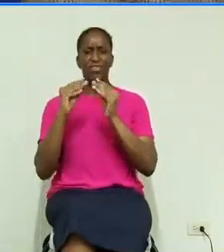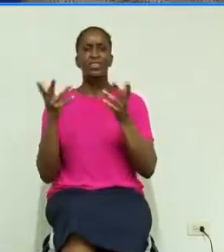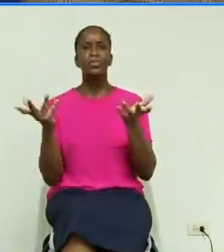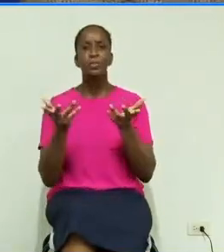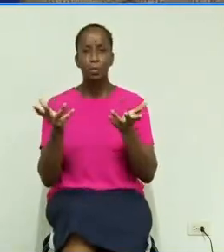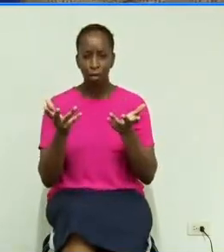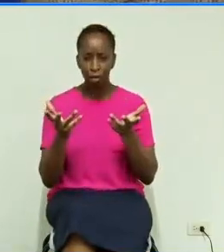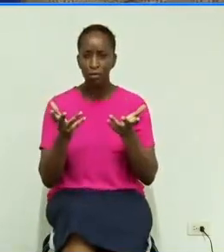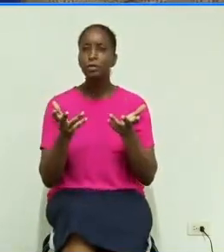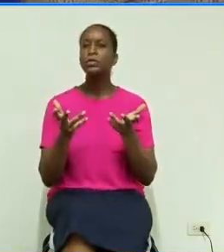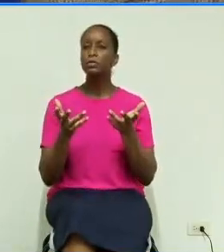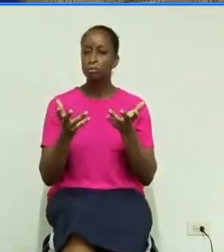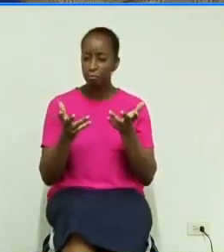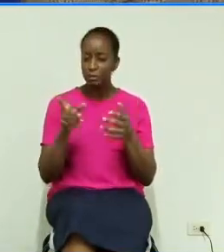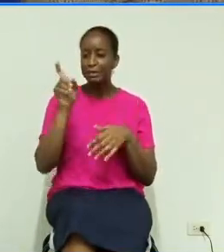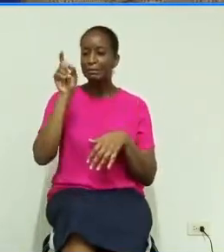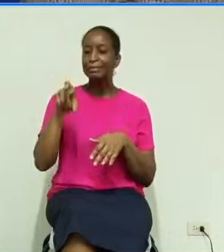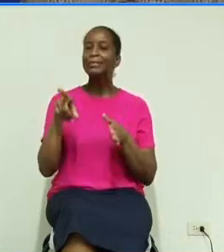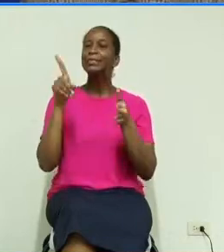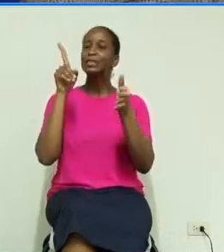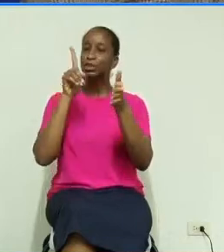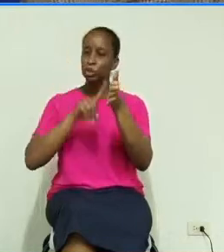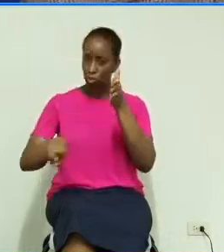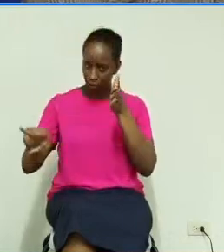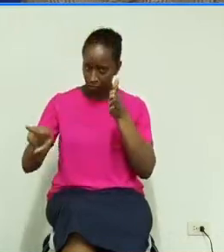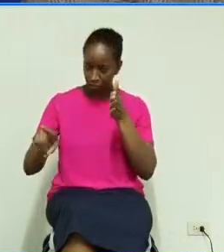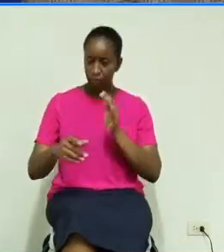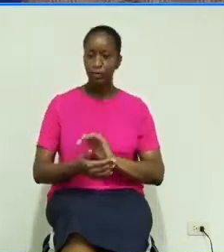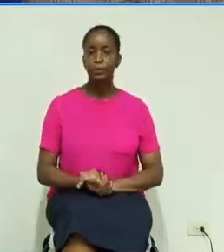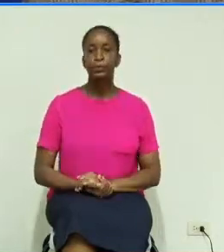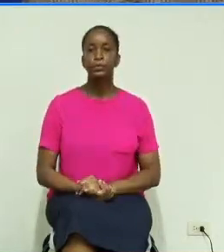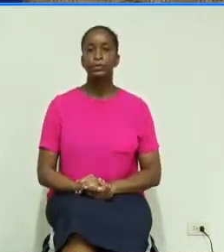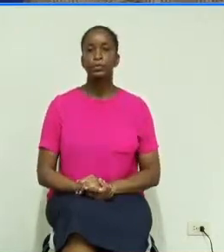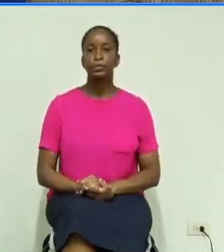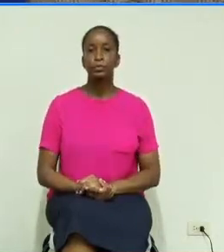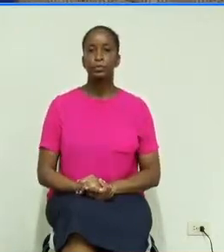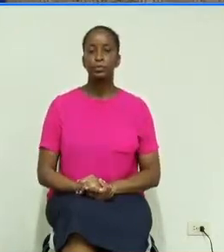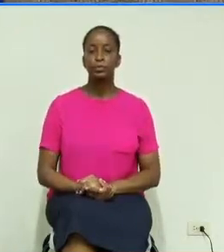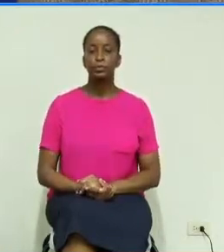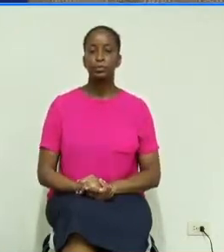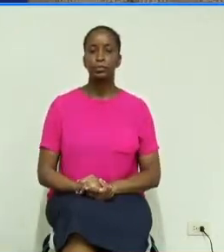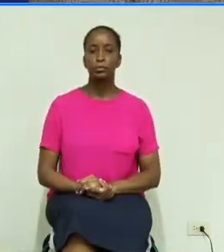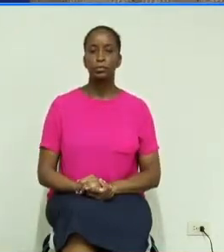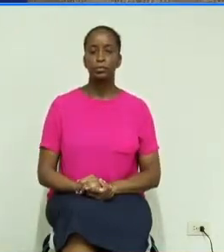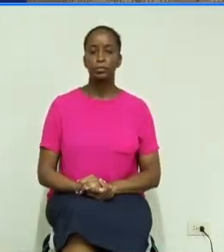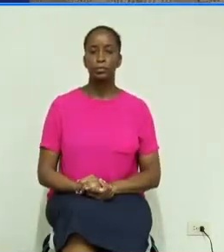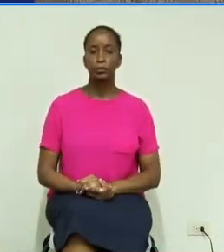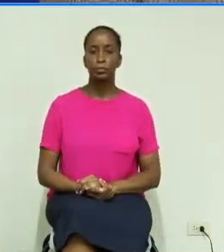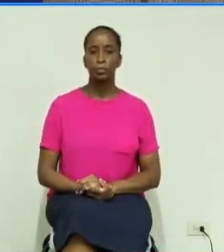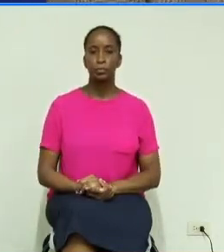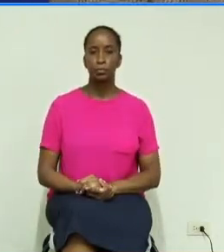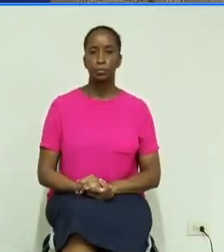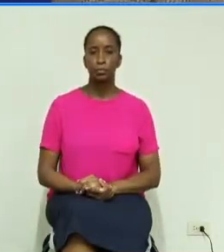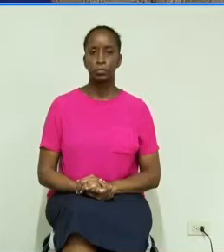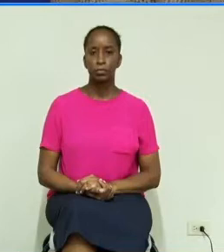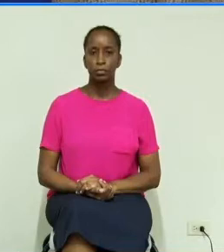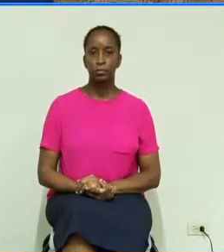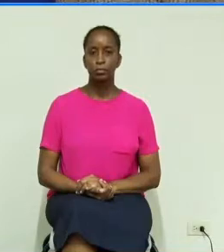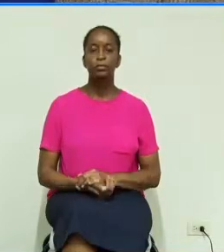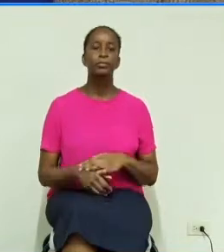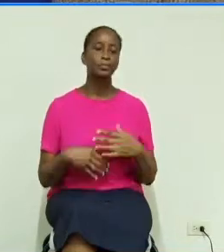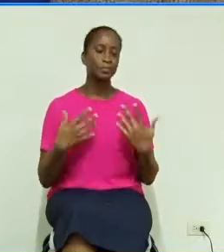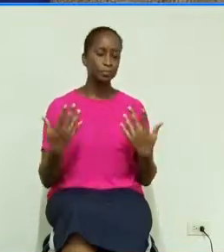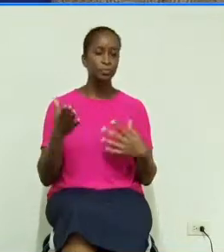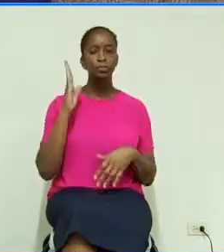must also consider the workability of those ideas. So let's look at proportional representation for a